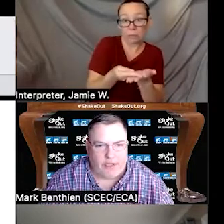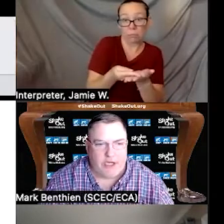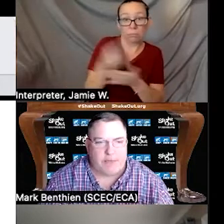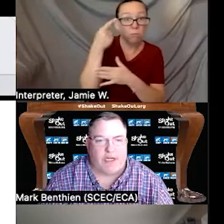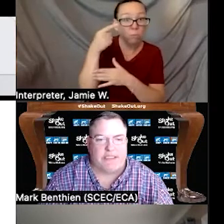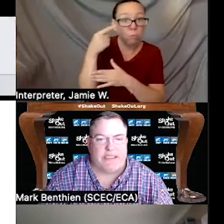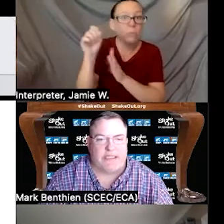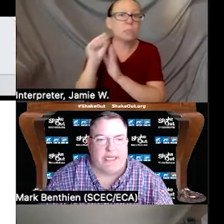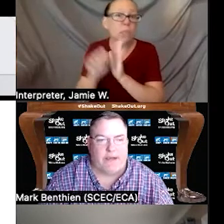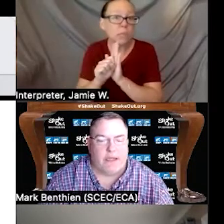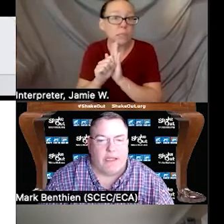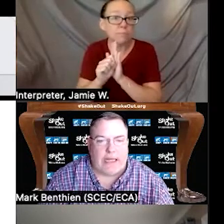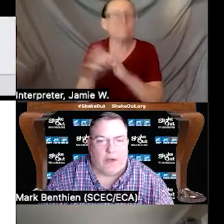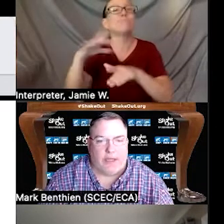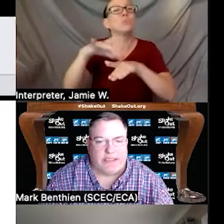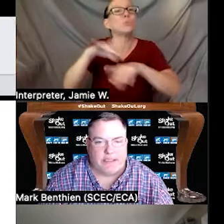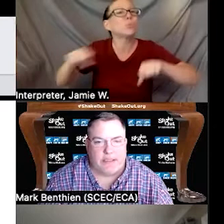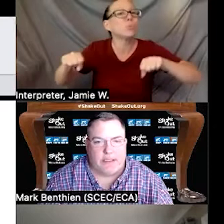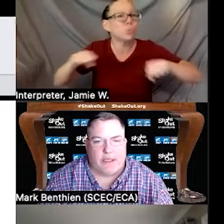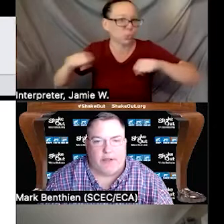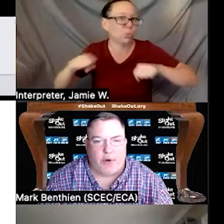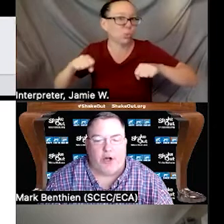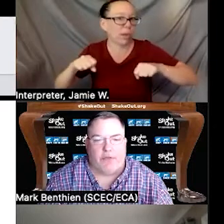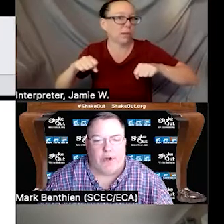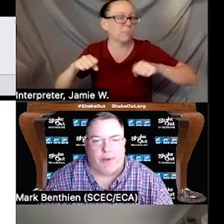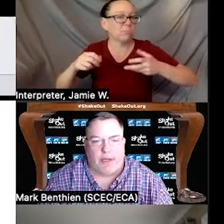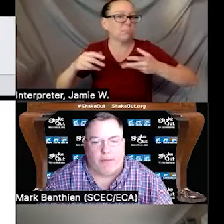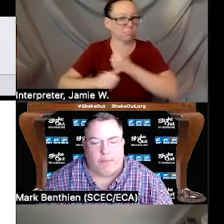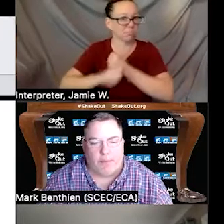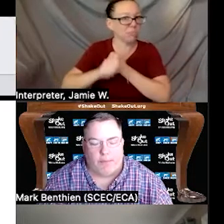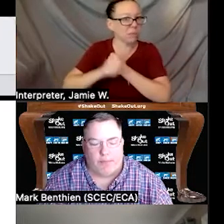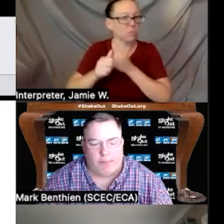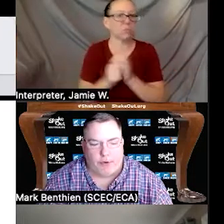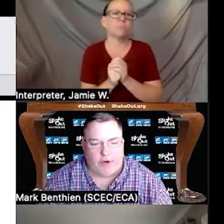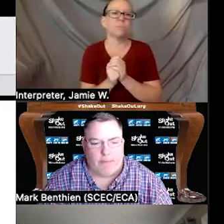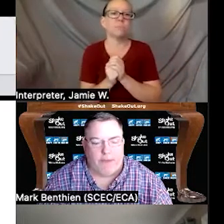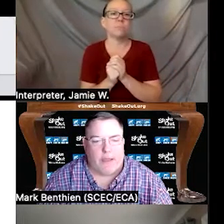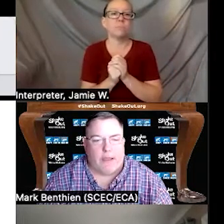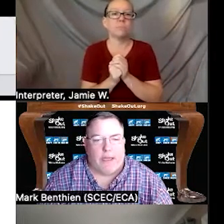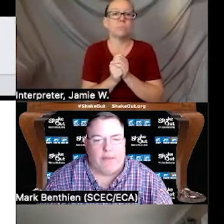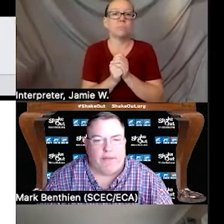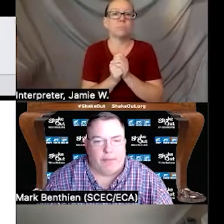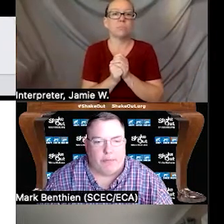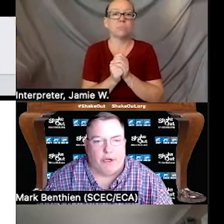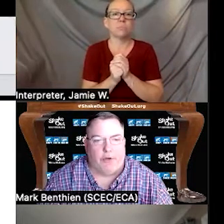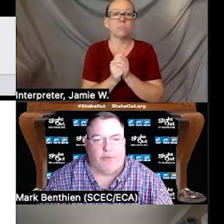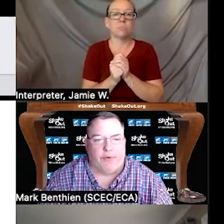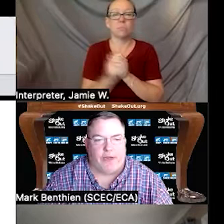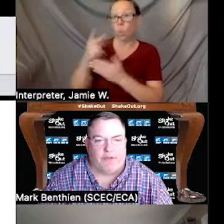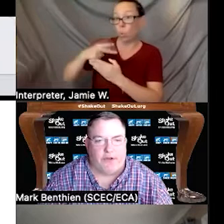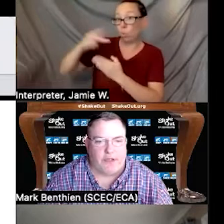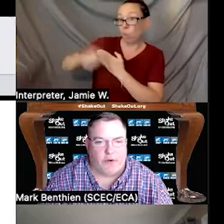an application process, and Cal OES, as part of their program that they